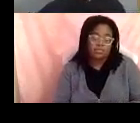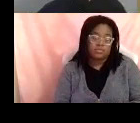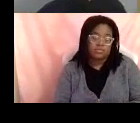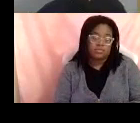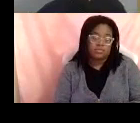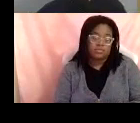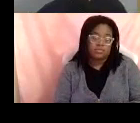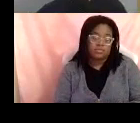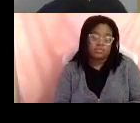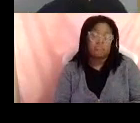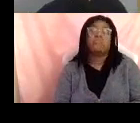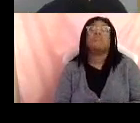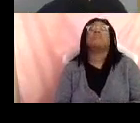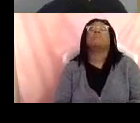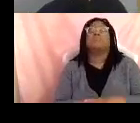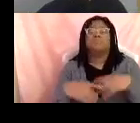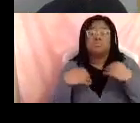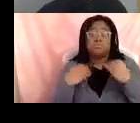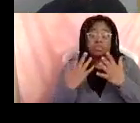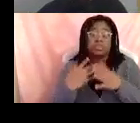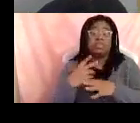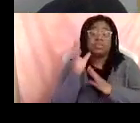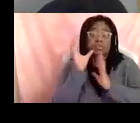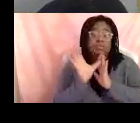several images repeated from the previous quadrants.